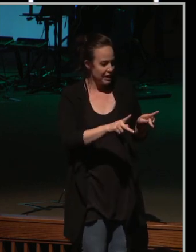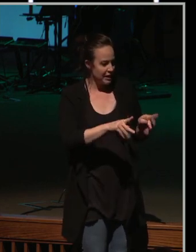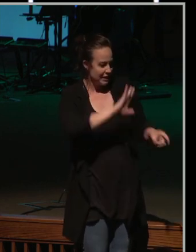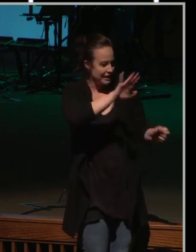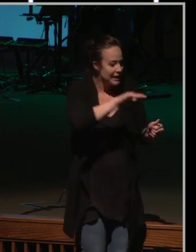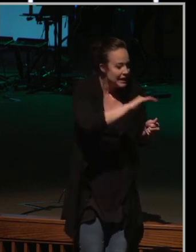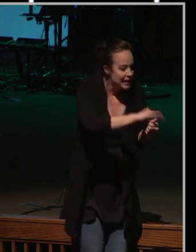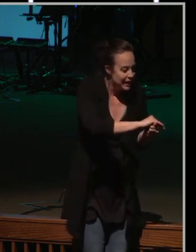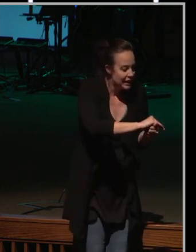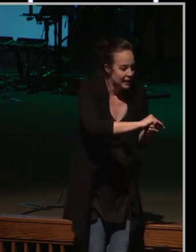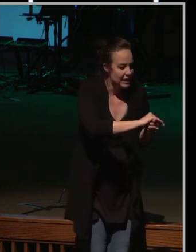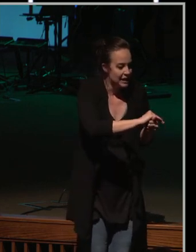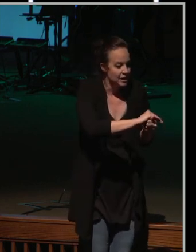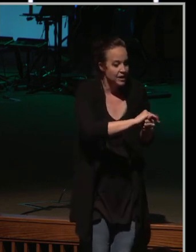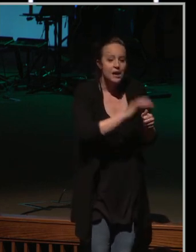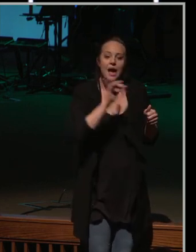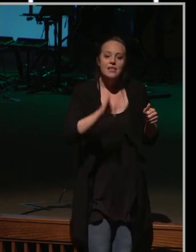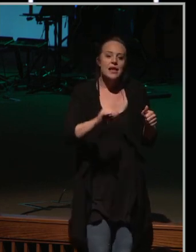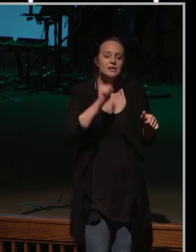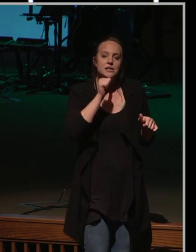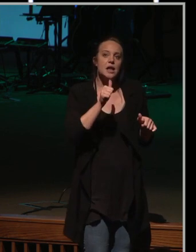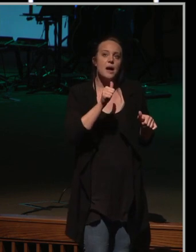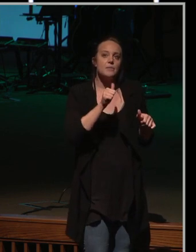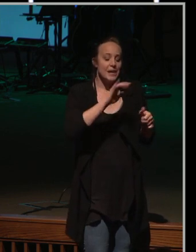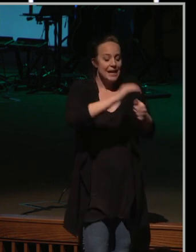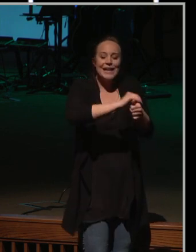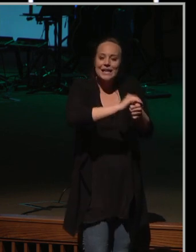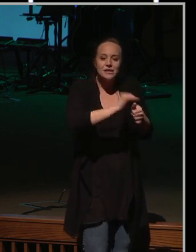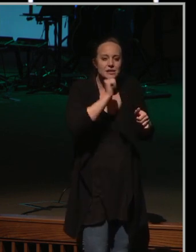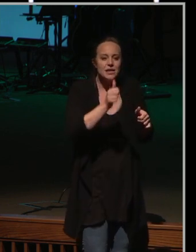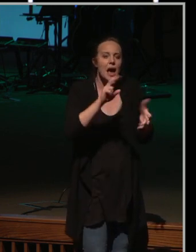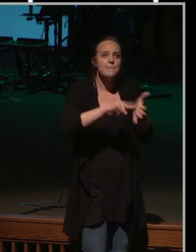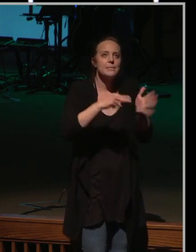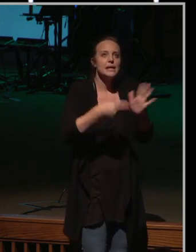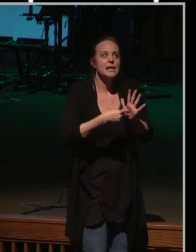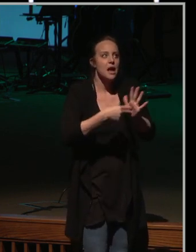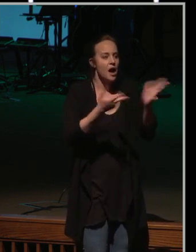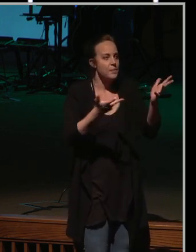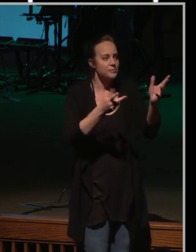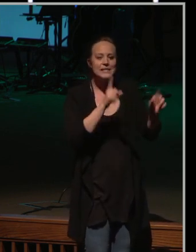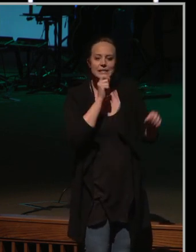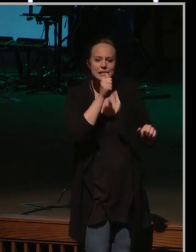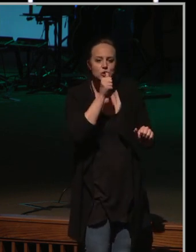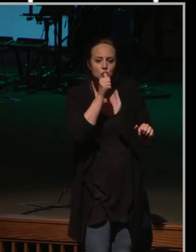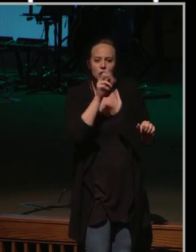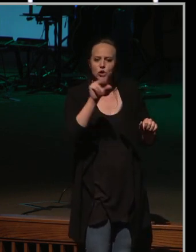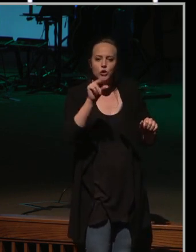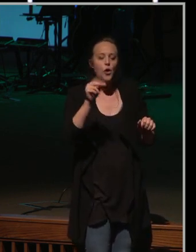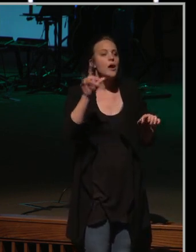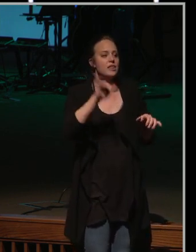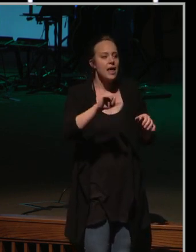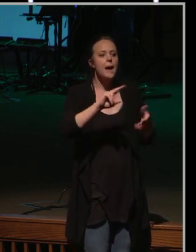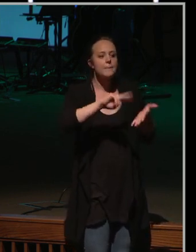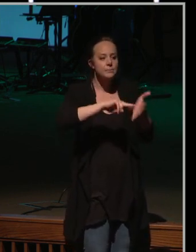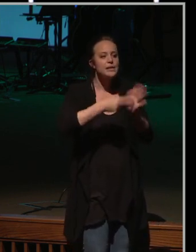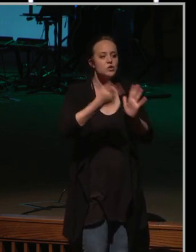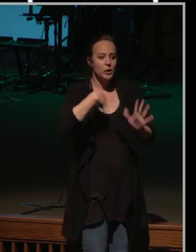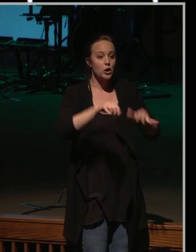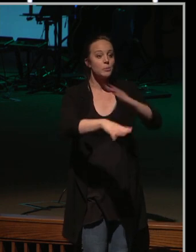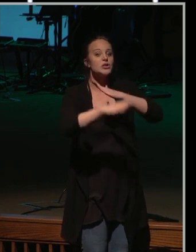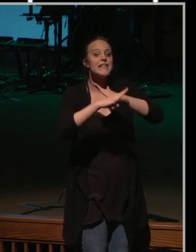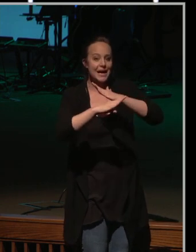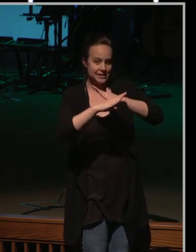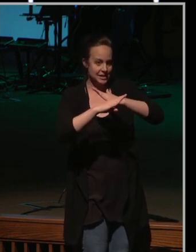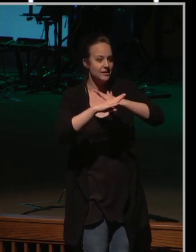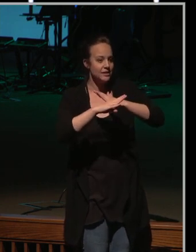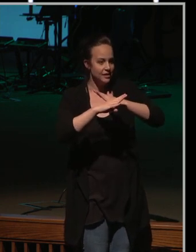are protected, that we are assured of our life in Christ. If you are a follower of Jesus, then you are destined for an eternity in